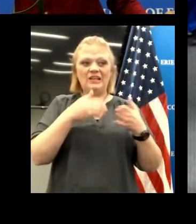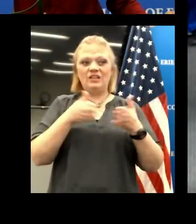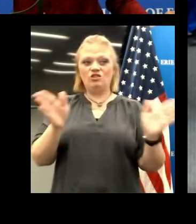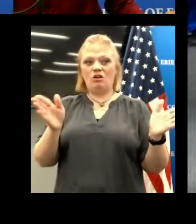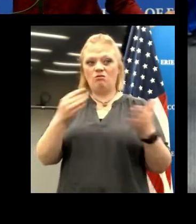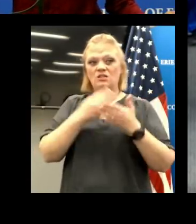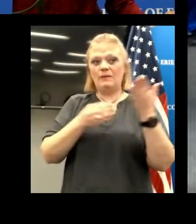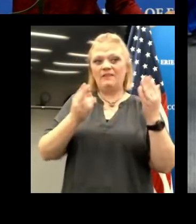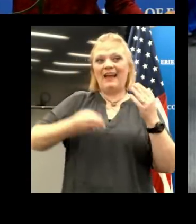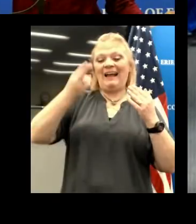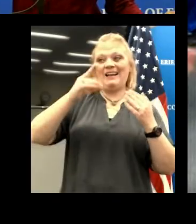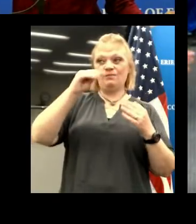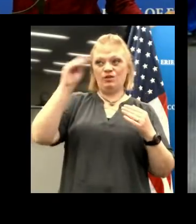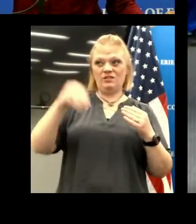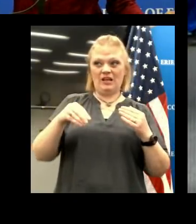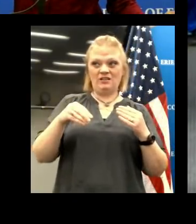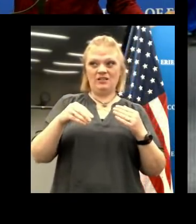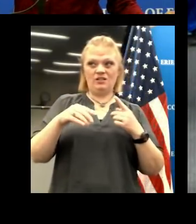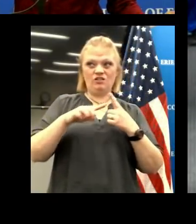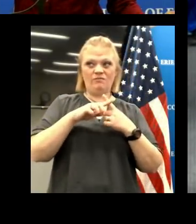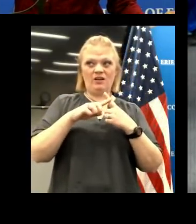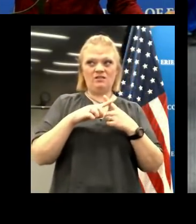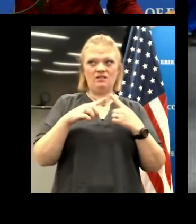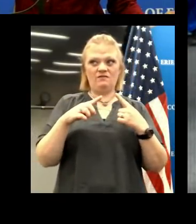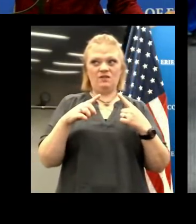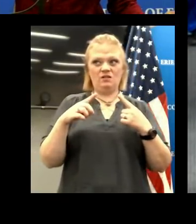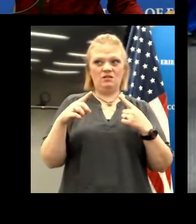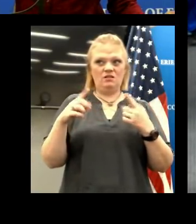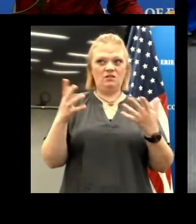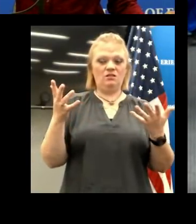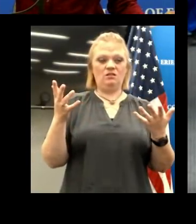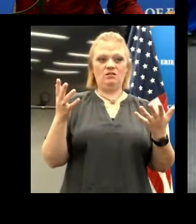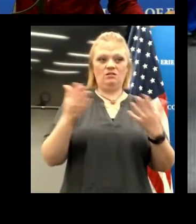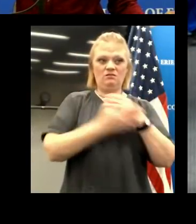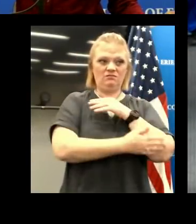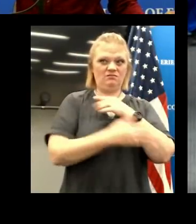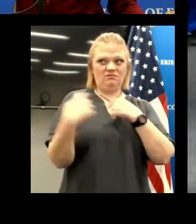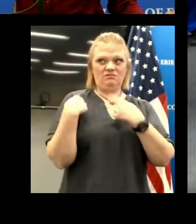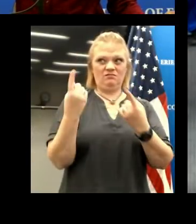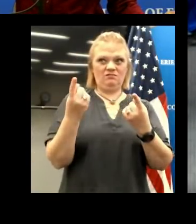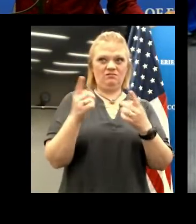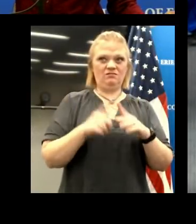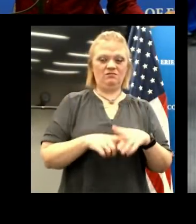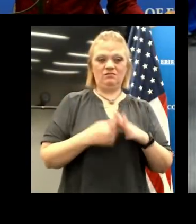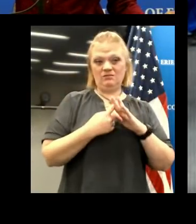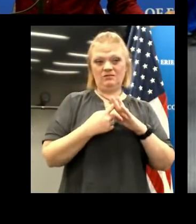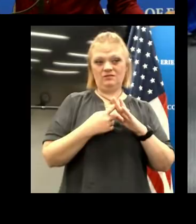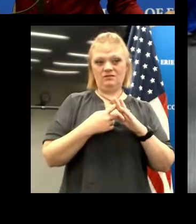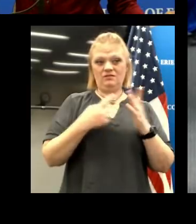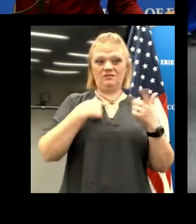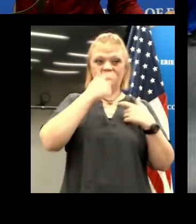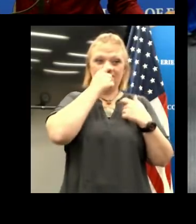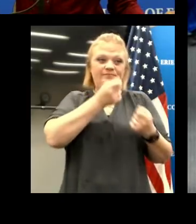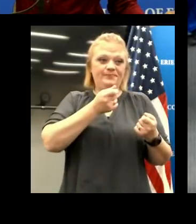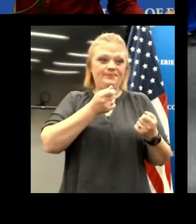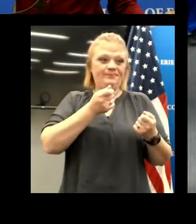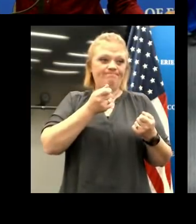some of the highest percentage of positive COVID-19 cases that the county's seen since the beginning. And I'm just interested